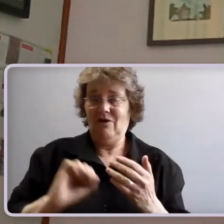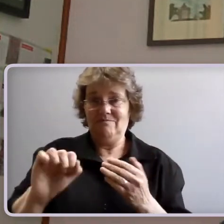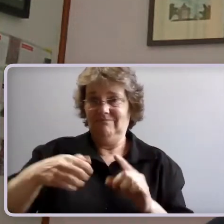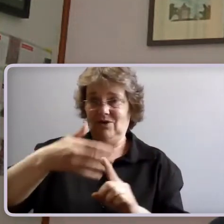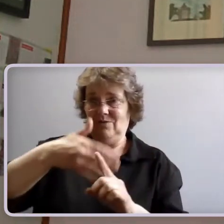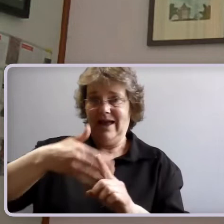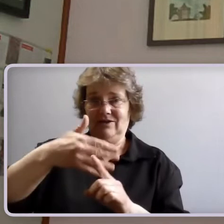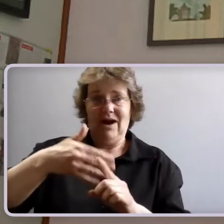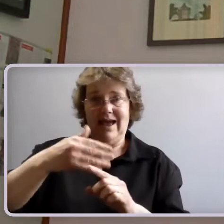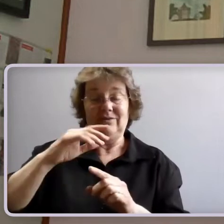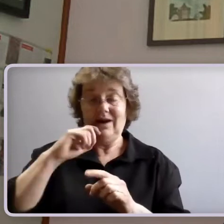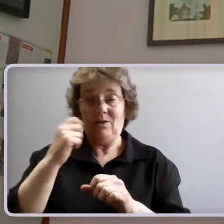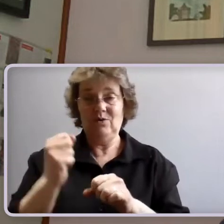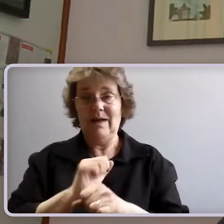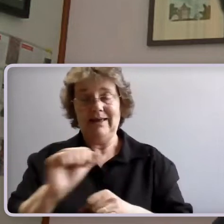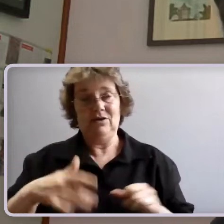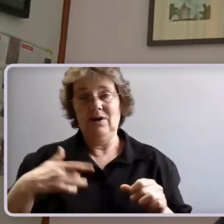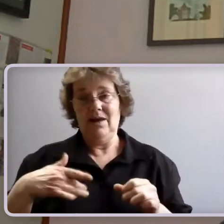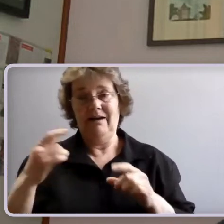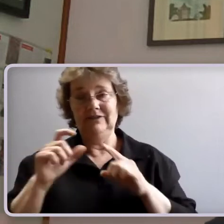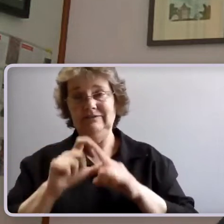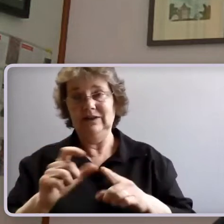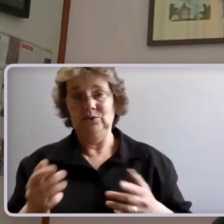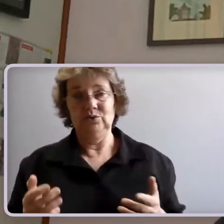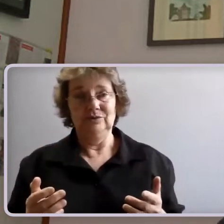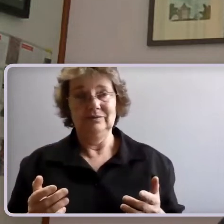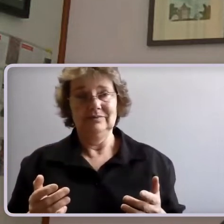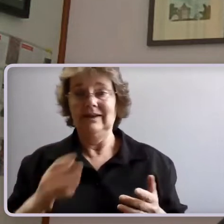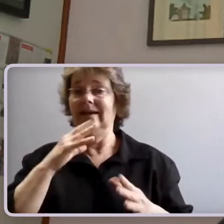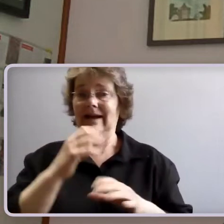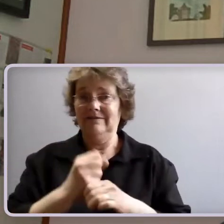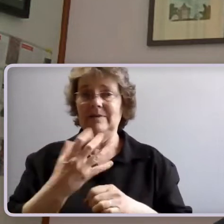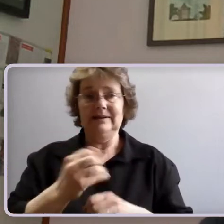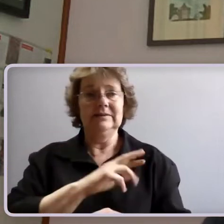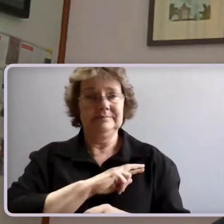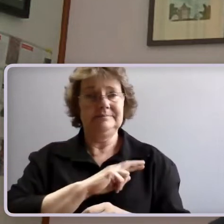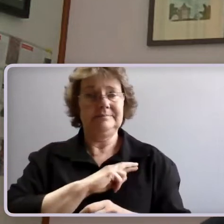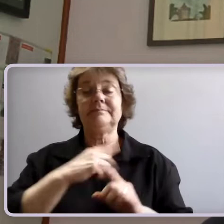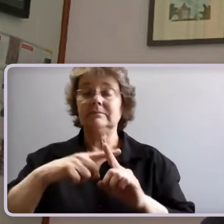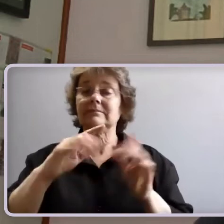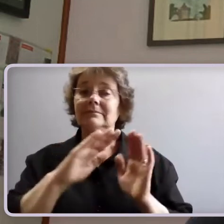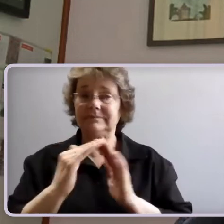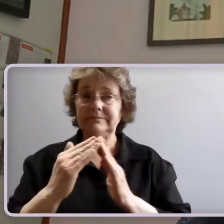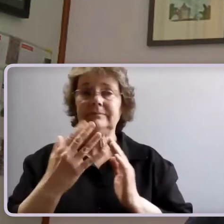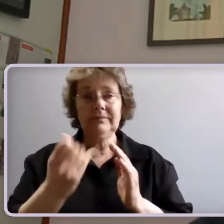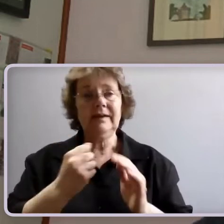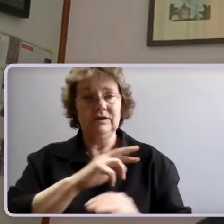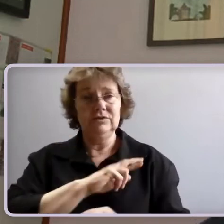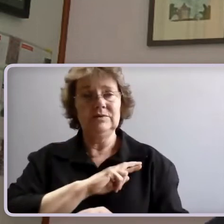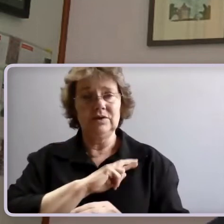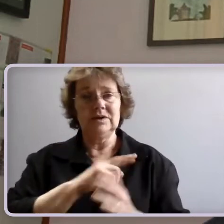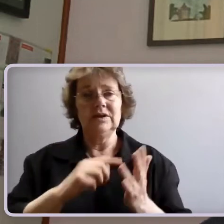difficult, and governments have a responsibility, and communities have a responsibility to provide